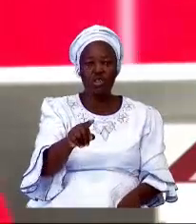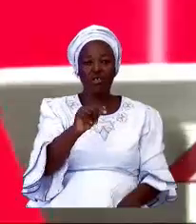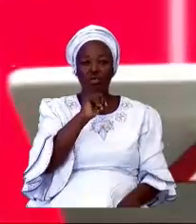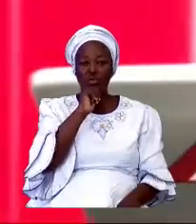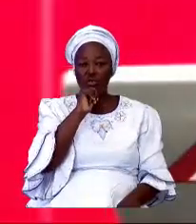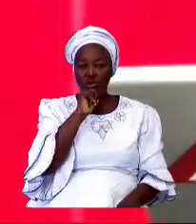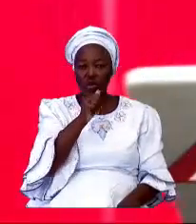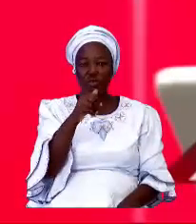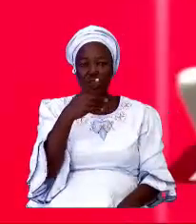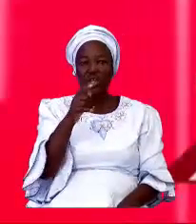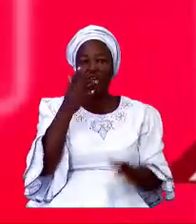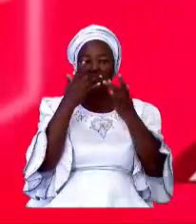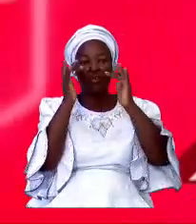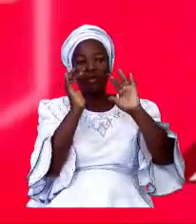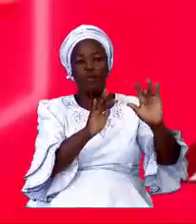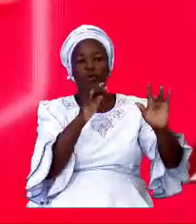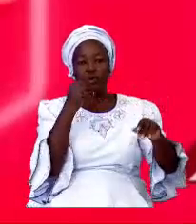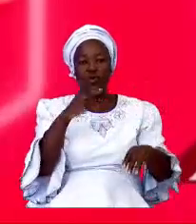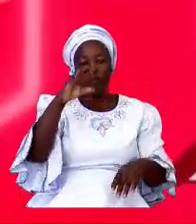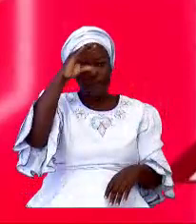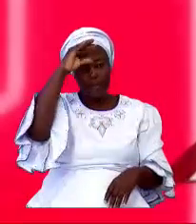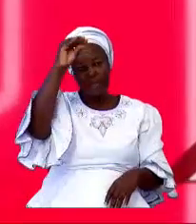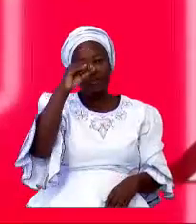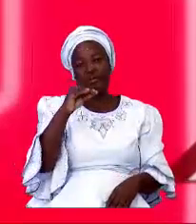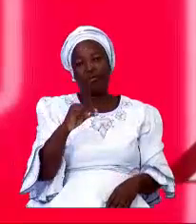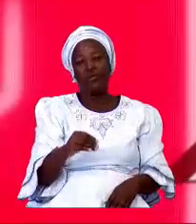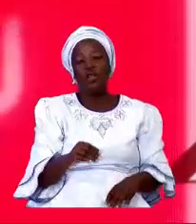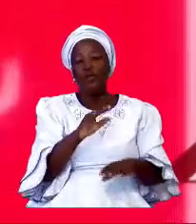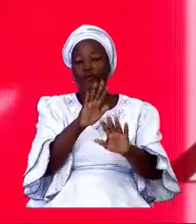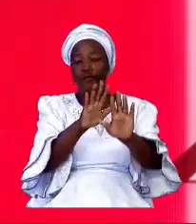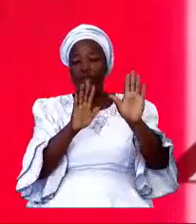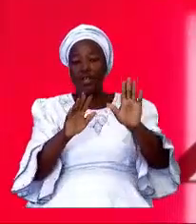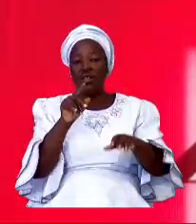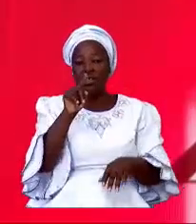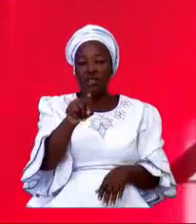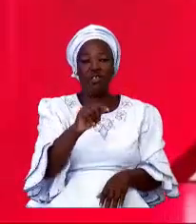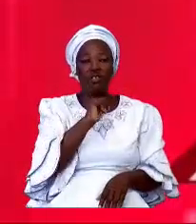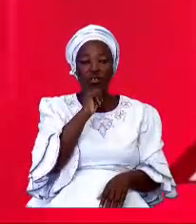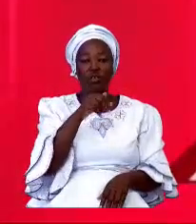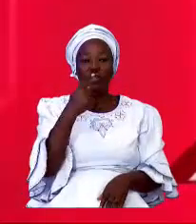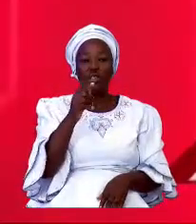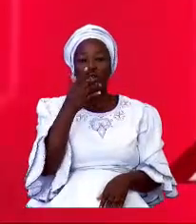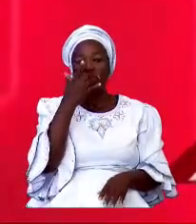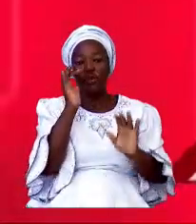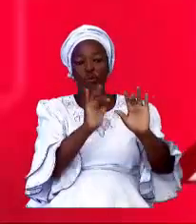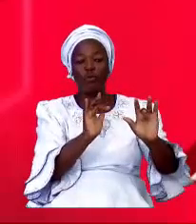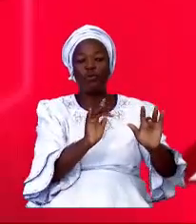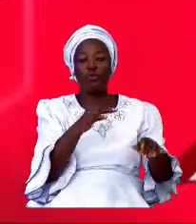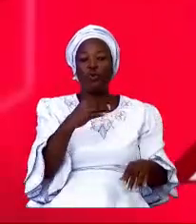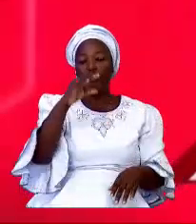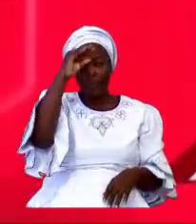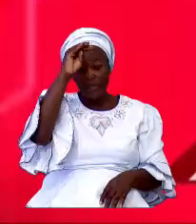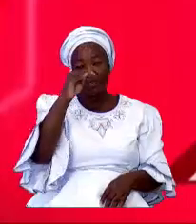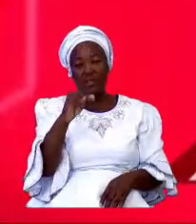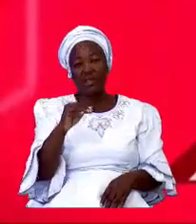Fear ye not the reproach of men. Fear ye